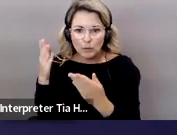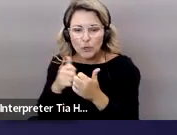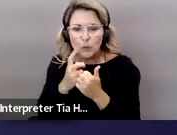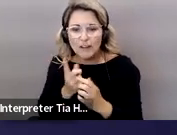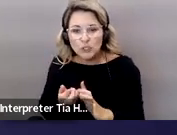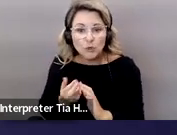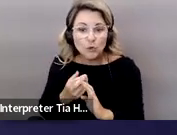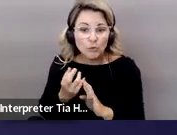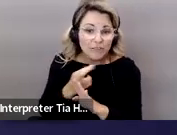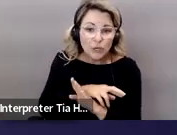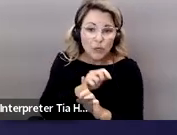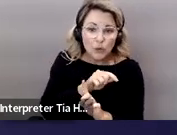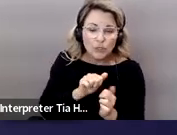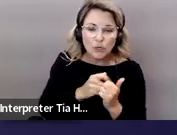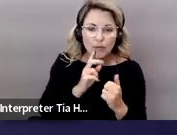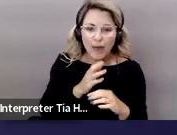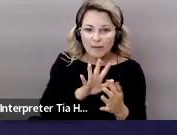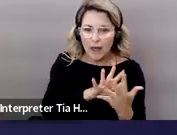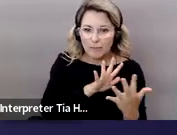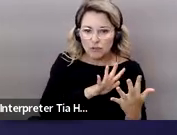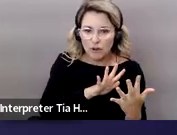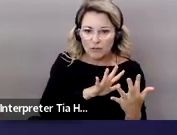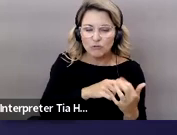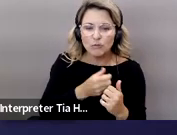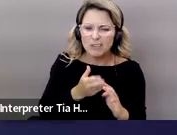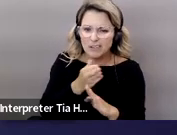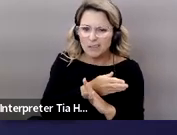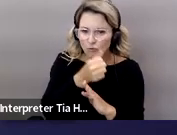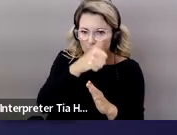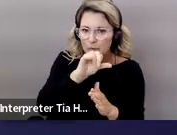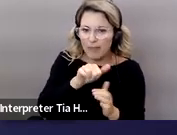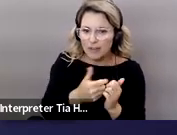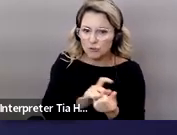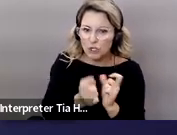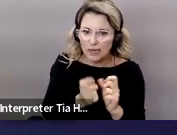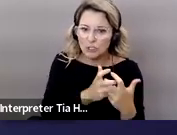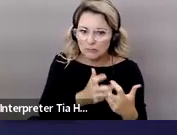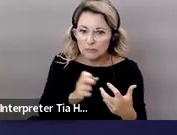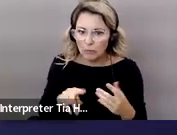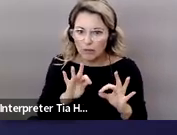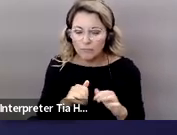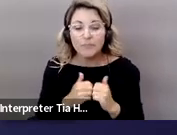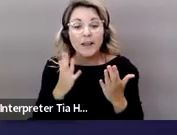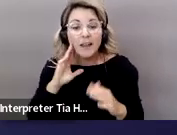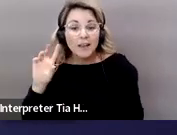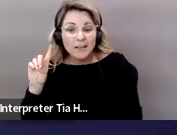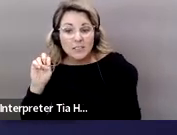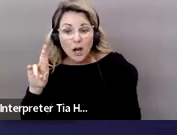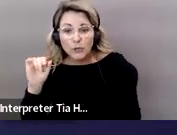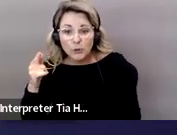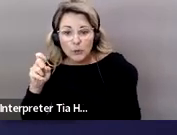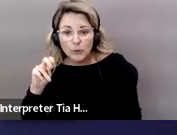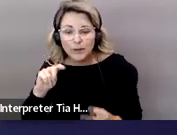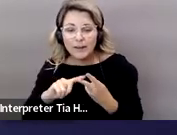of a afterthought, but it's really, I think, much more important than that. Dr. Gooden, Dr. Leslie, anything to add on